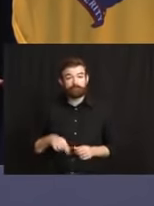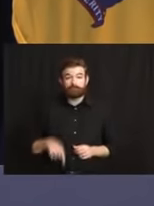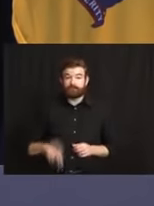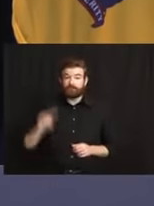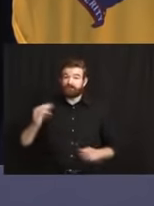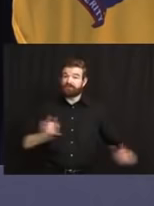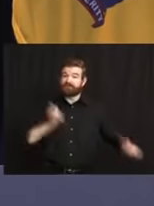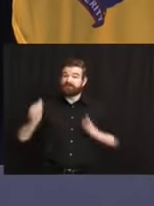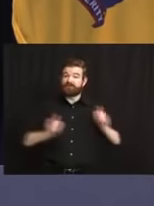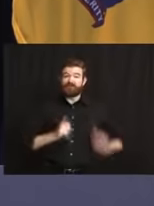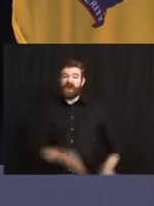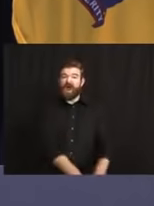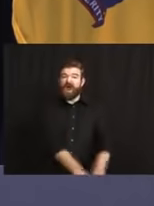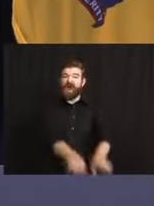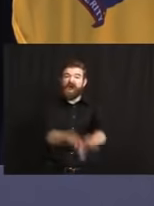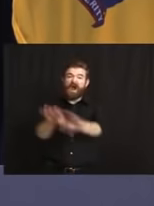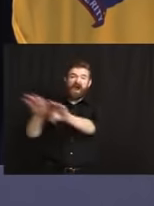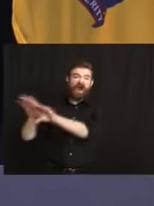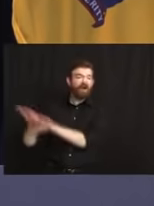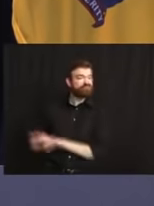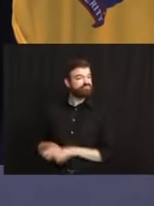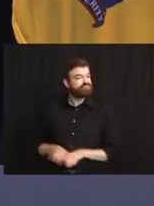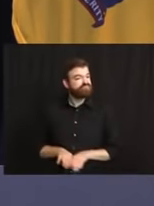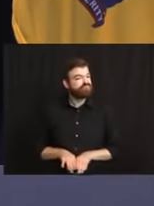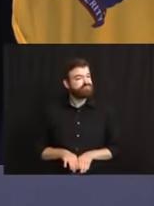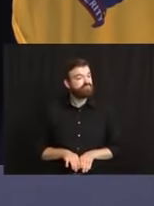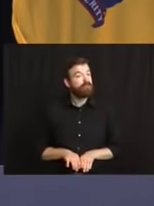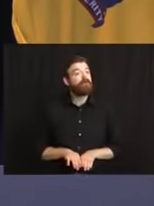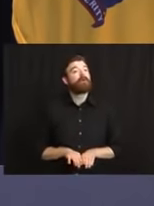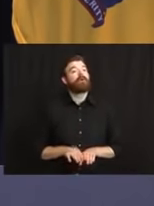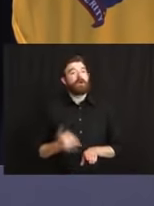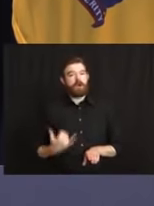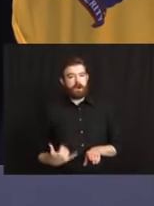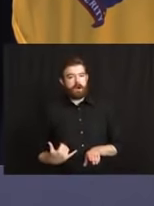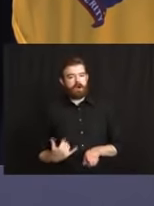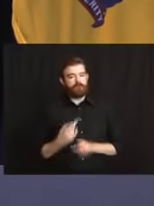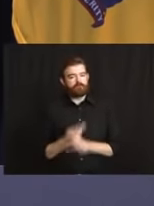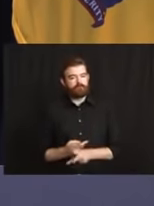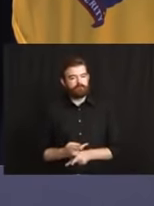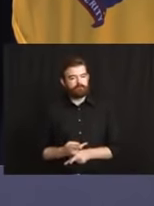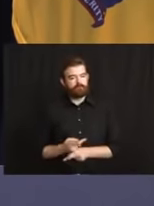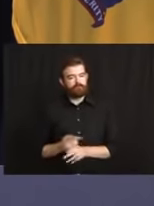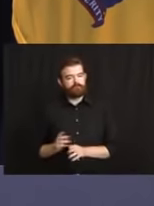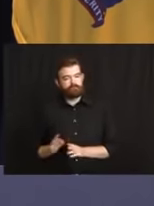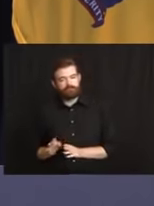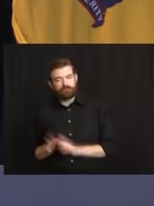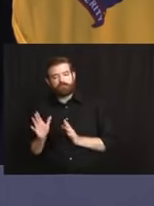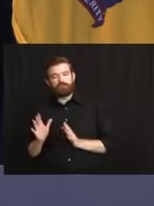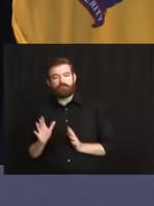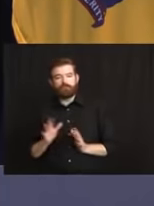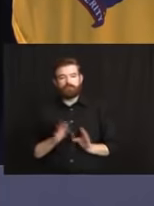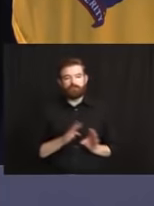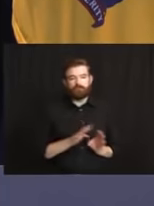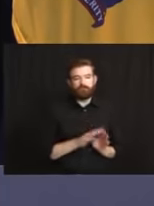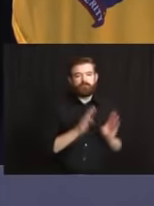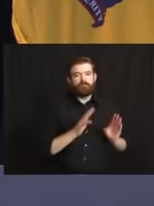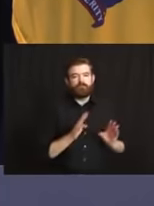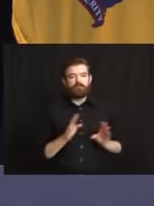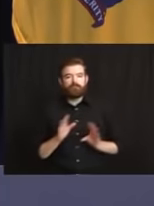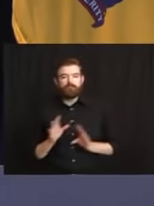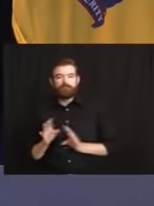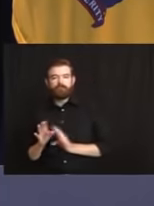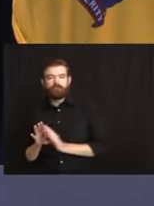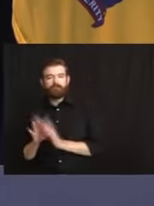probably arguably as cautious as any American state in opening. And there's a near-term price that comes with that. We